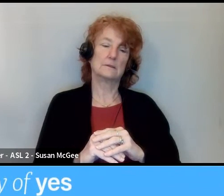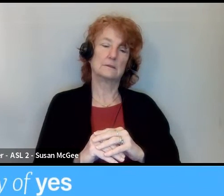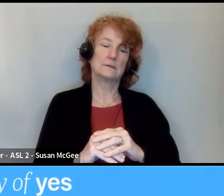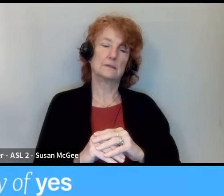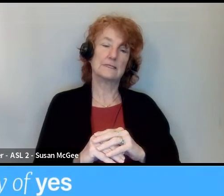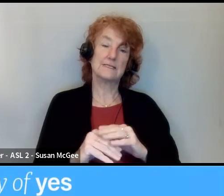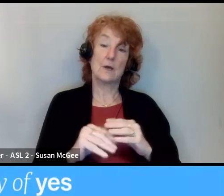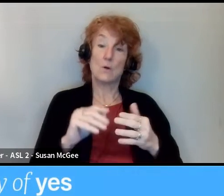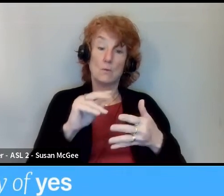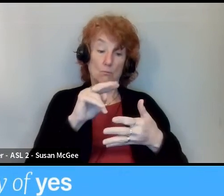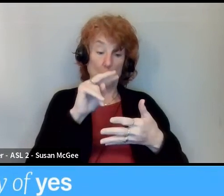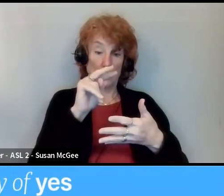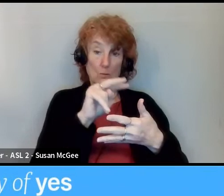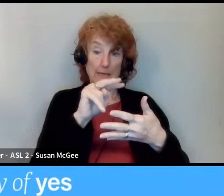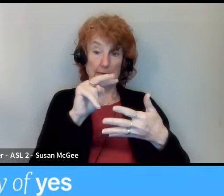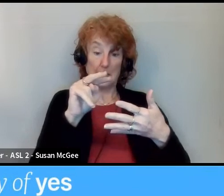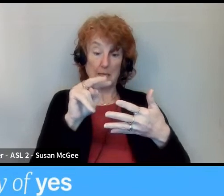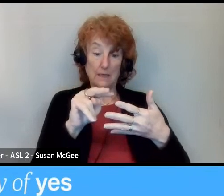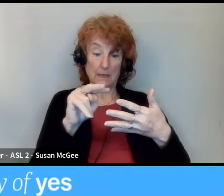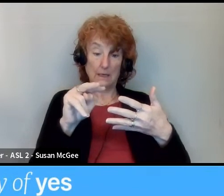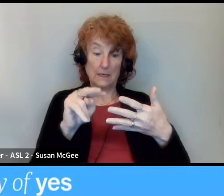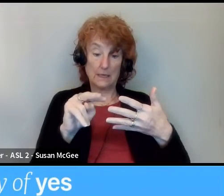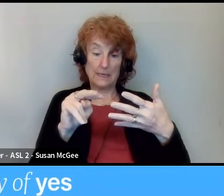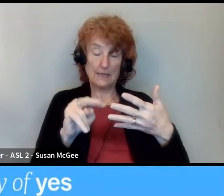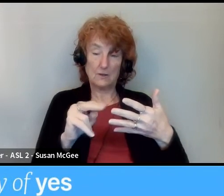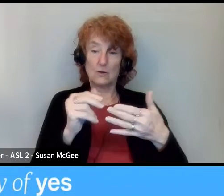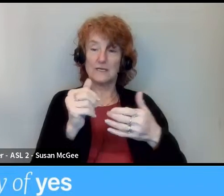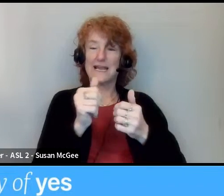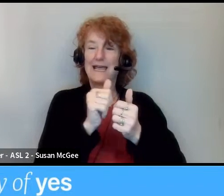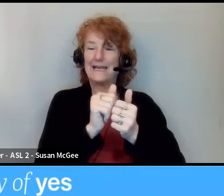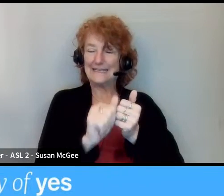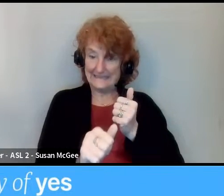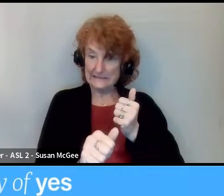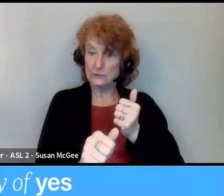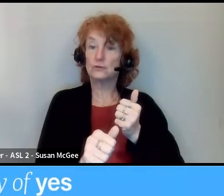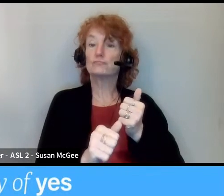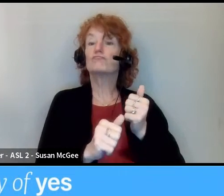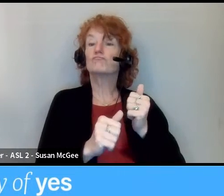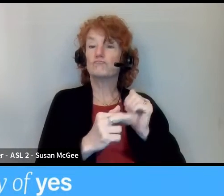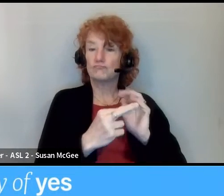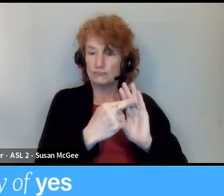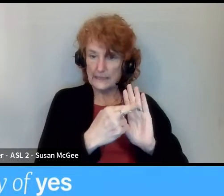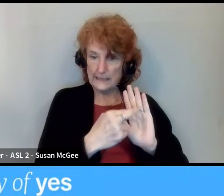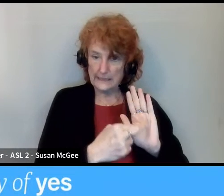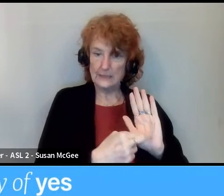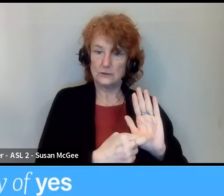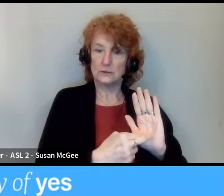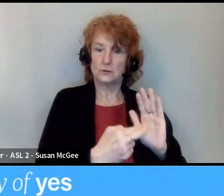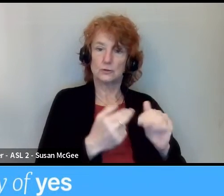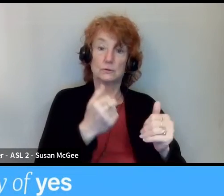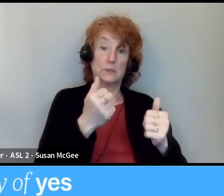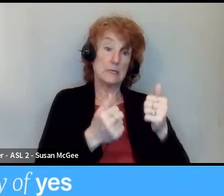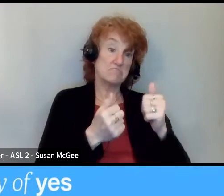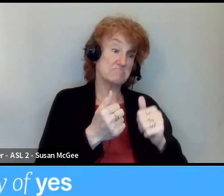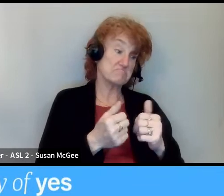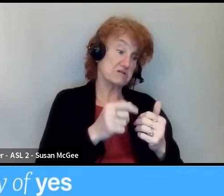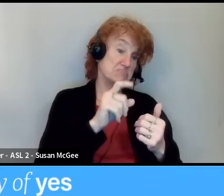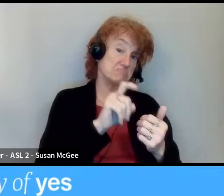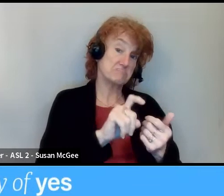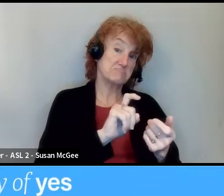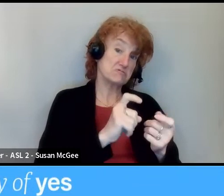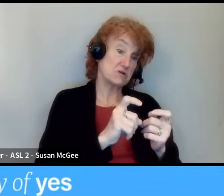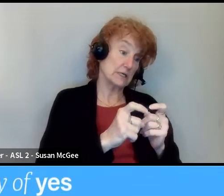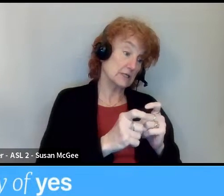regulation by regulation to see what types of regulations it made sense to adjust in lower density growth management areas and what regulations it made sense